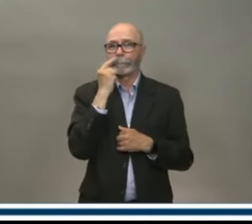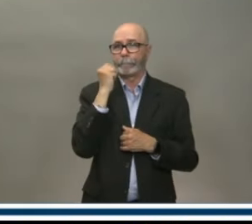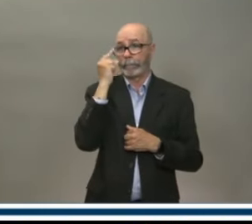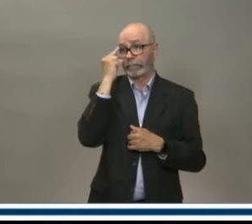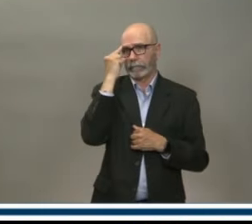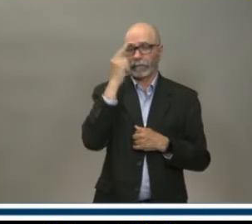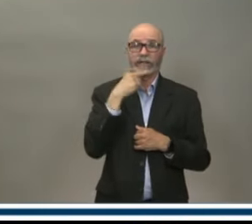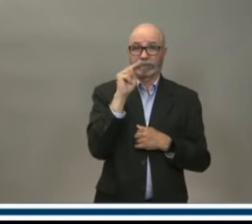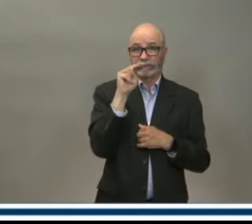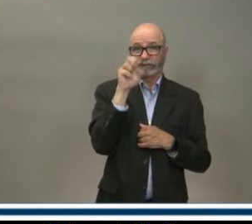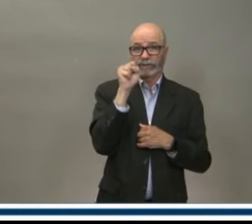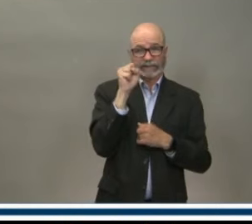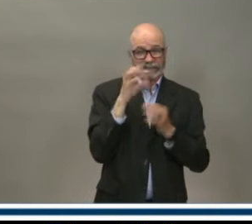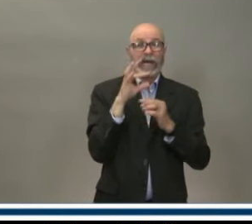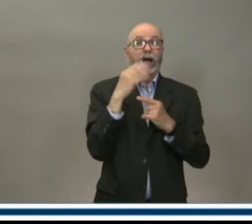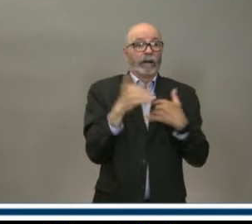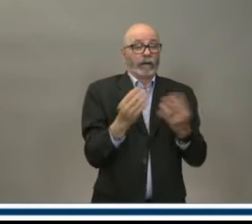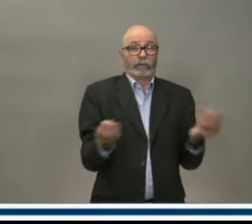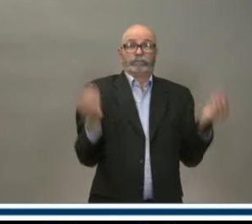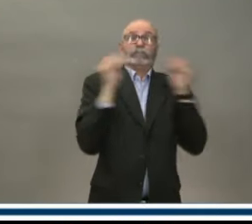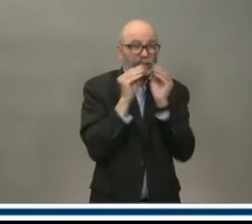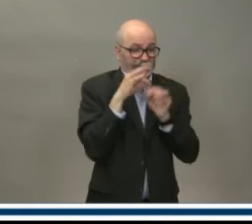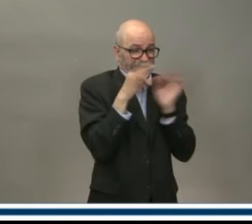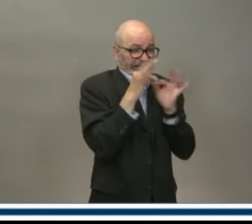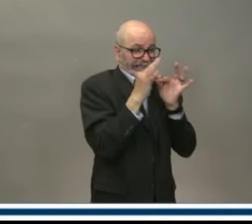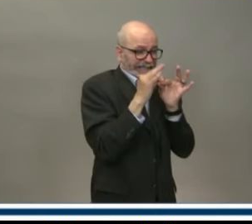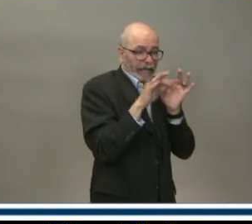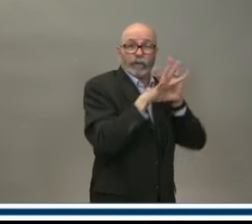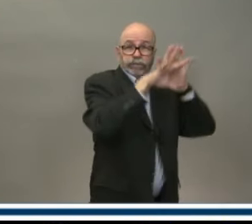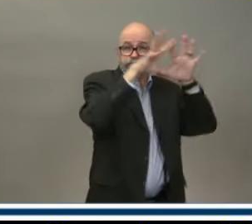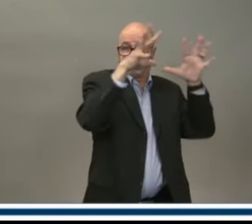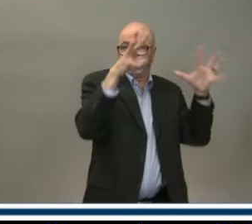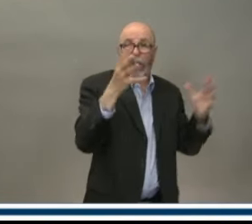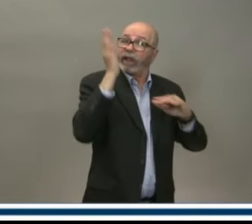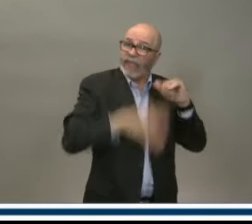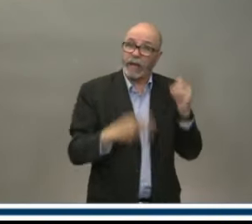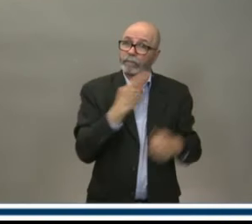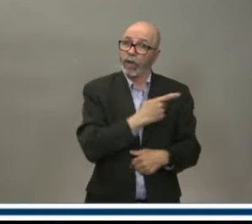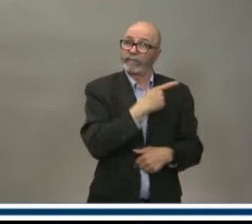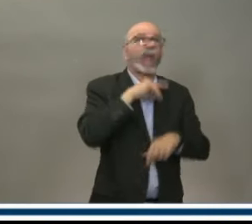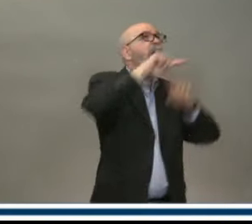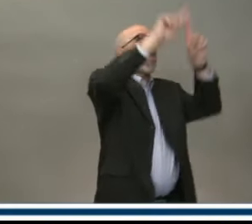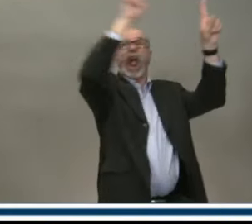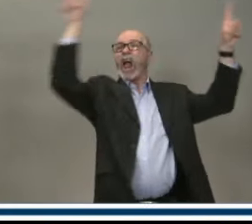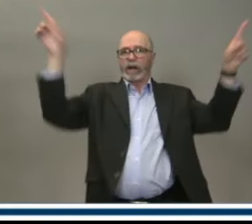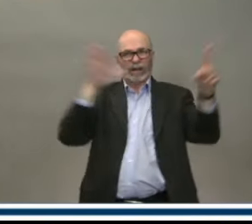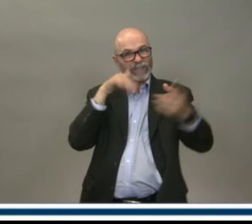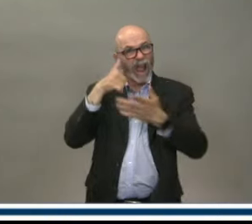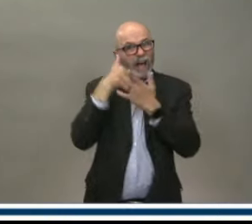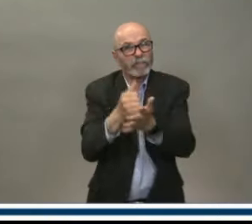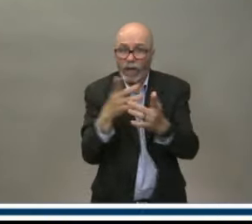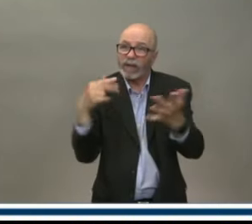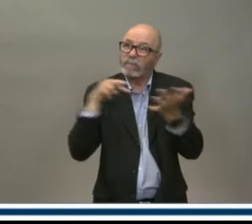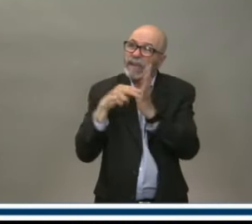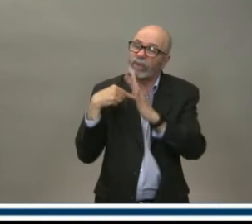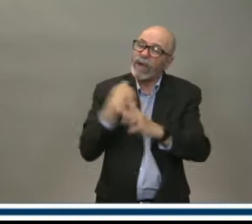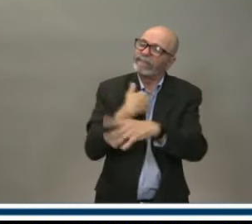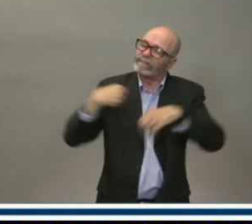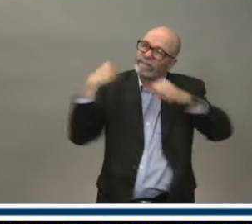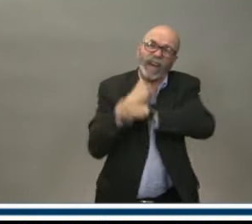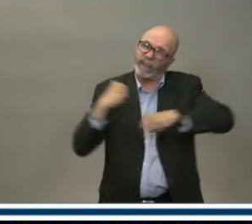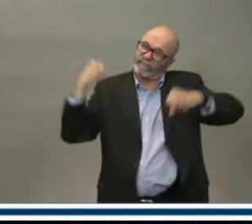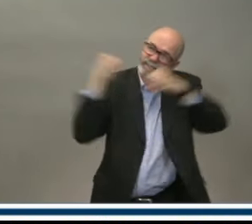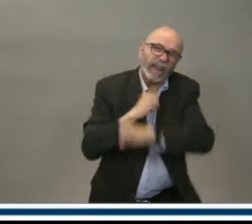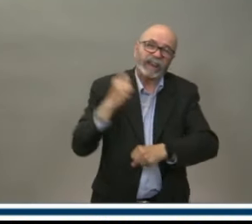than any other province. How has that put us in a better position to fight the virus? So testing is